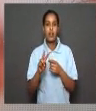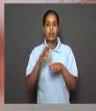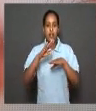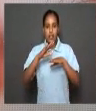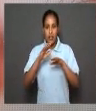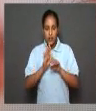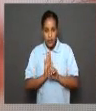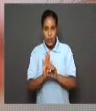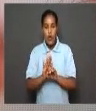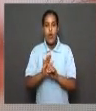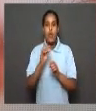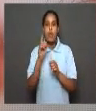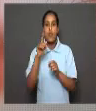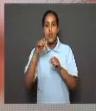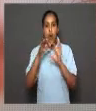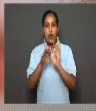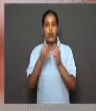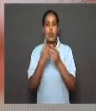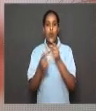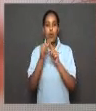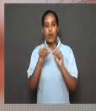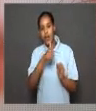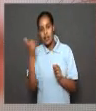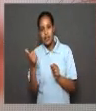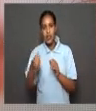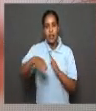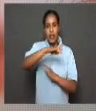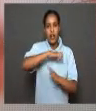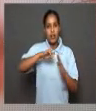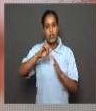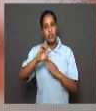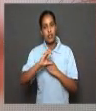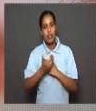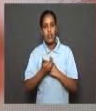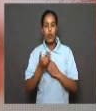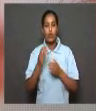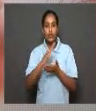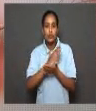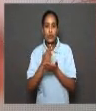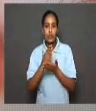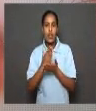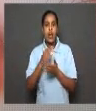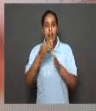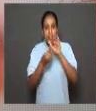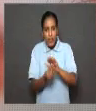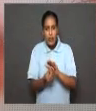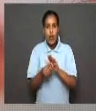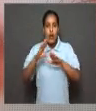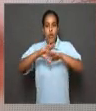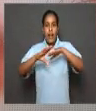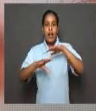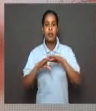bond polarities, and other electrostatic contributions affect